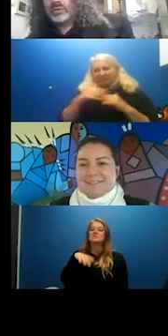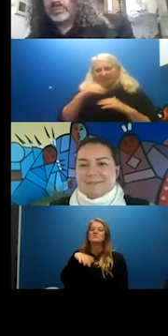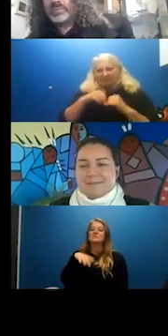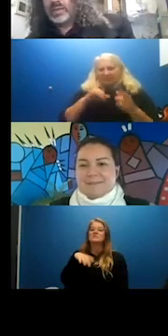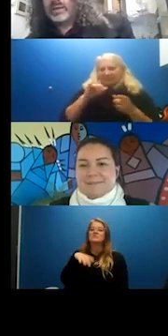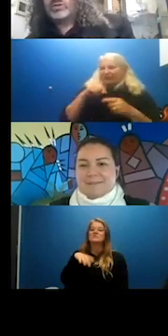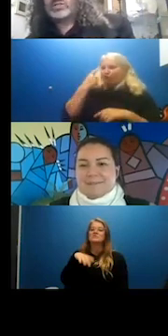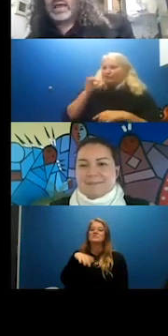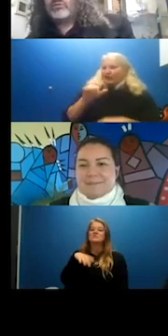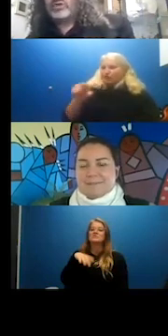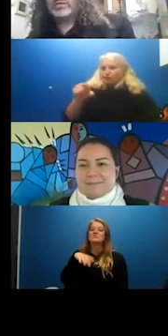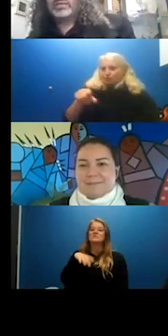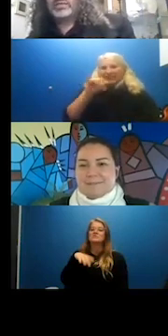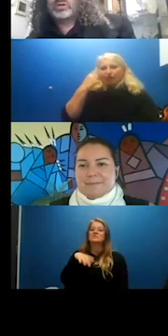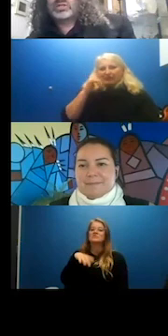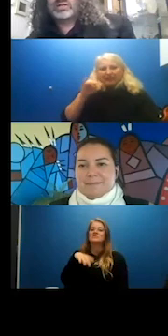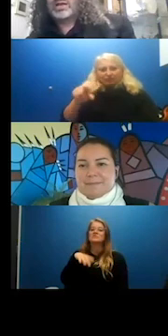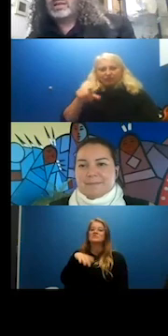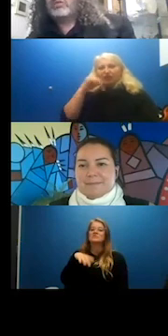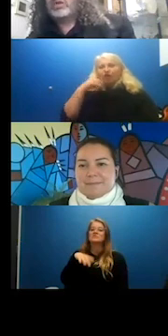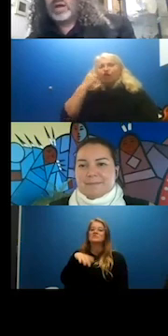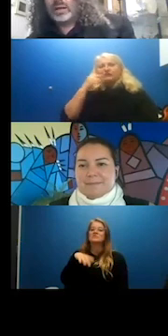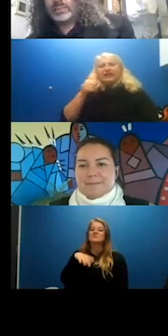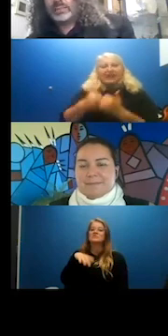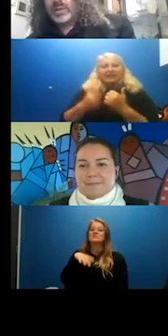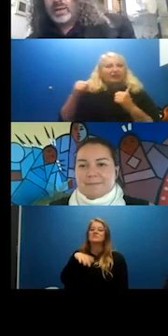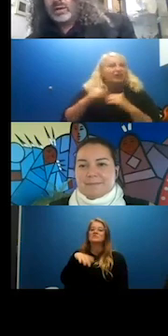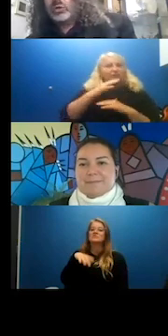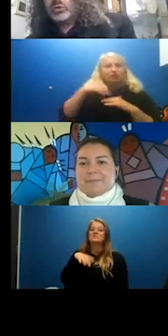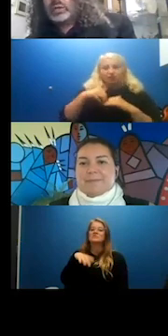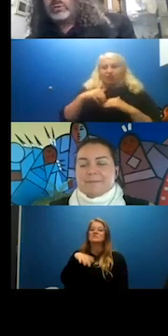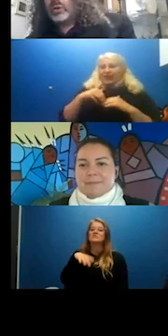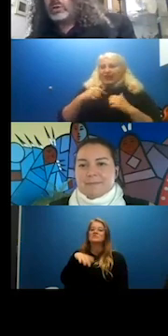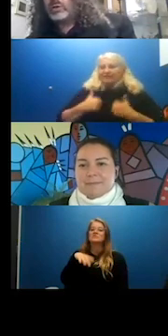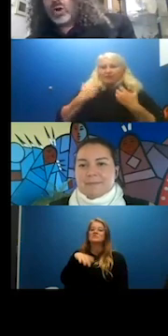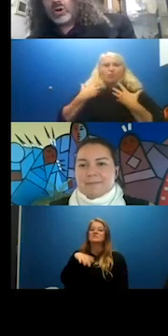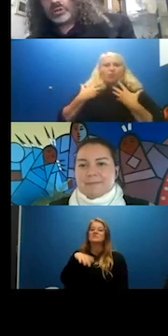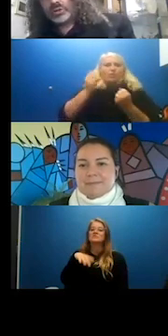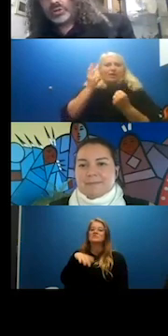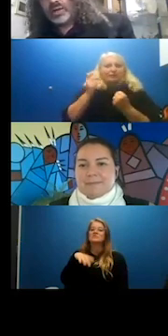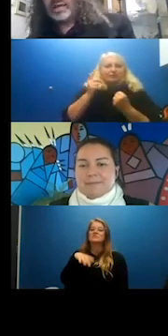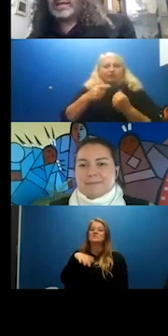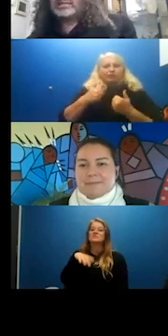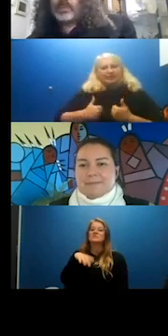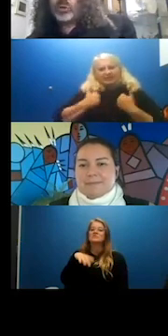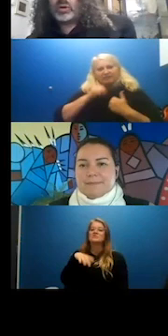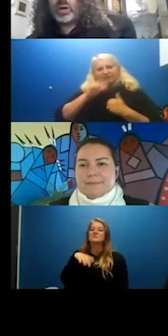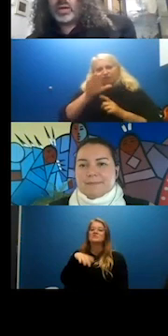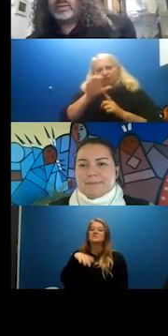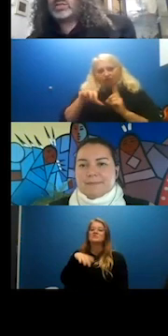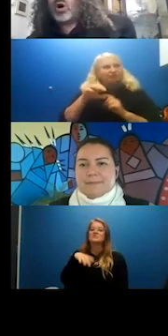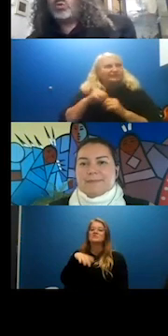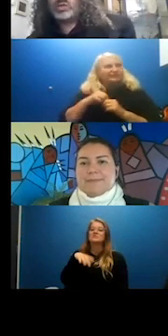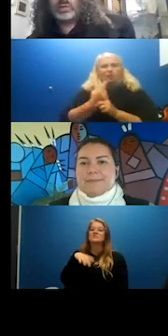you. It looks like every Indigenous person living well. You live your culture in a contemporary